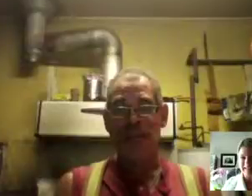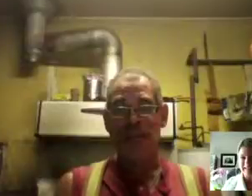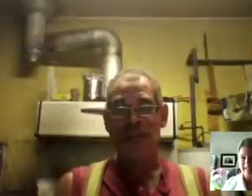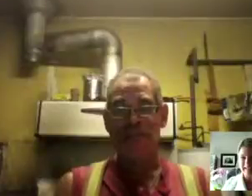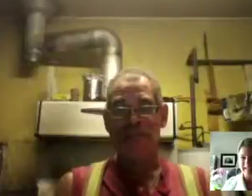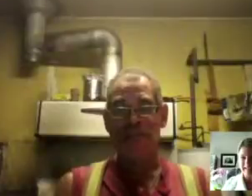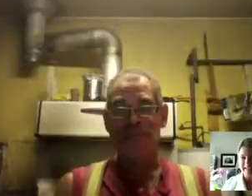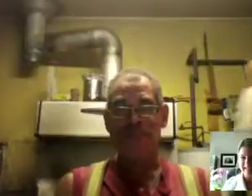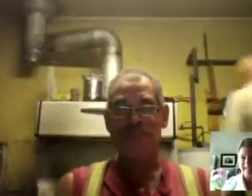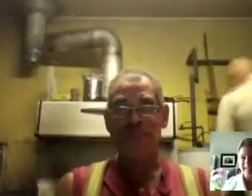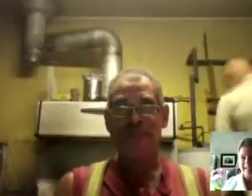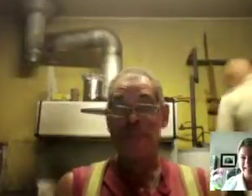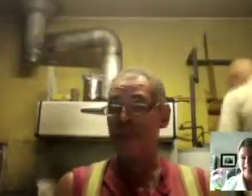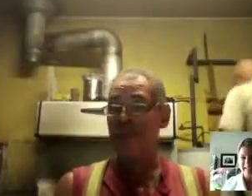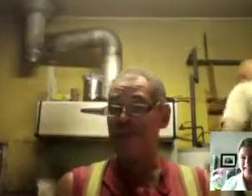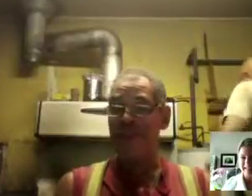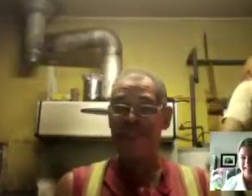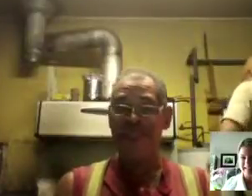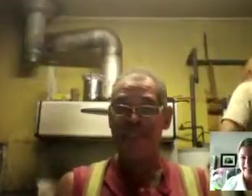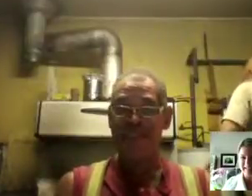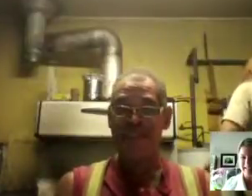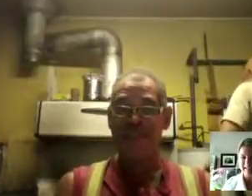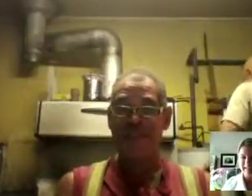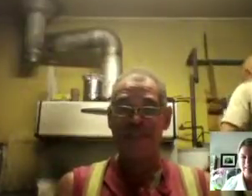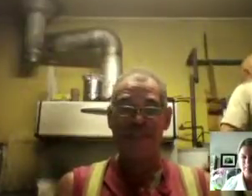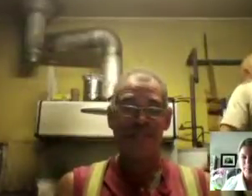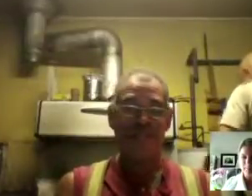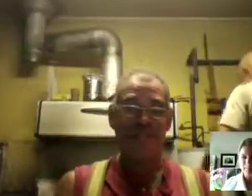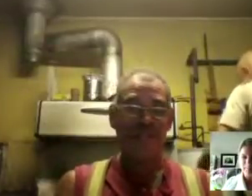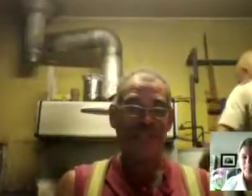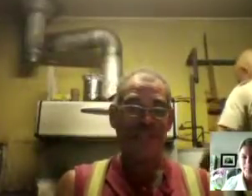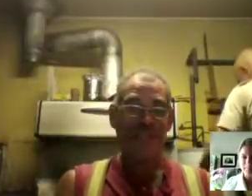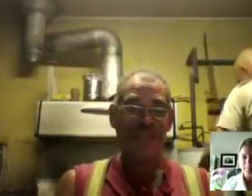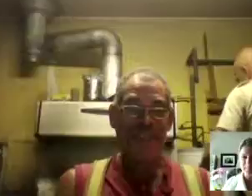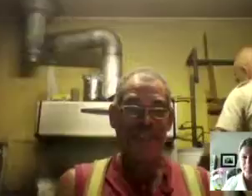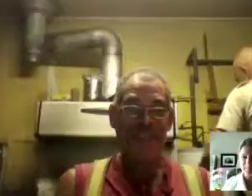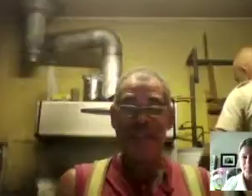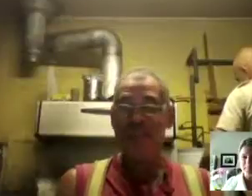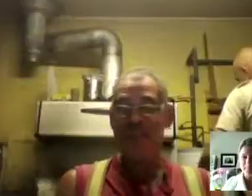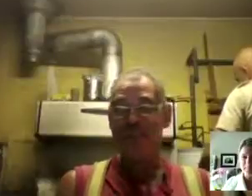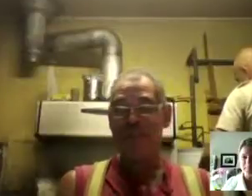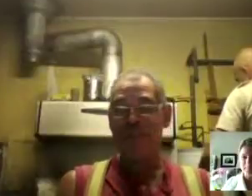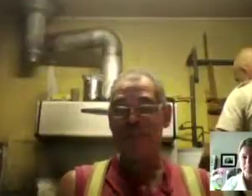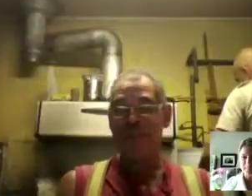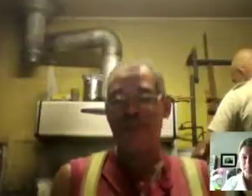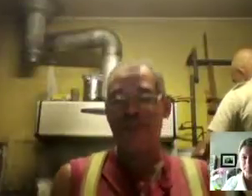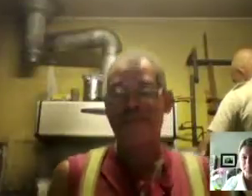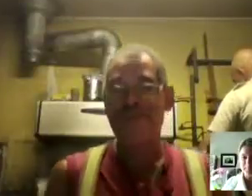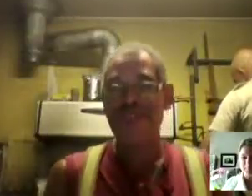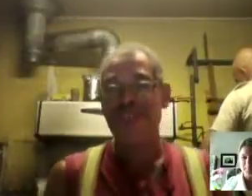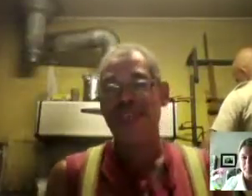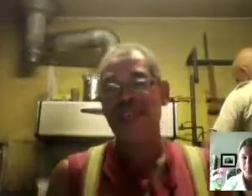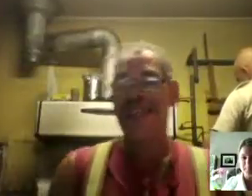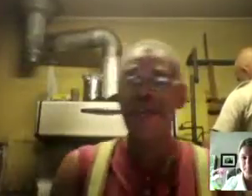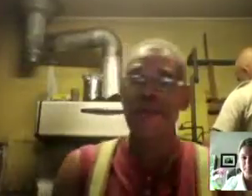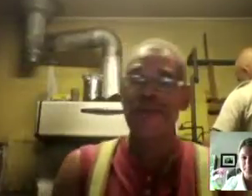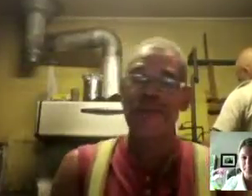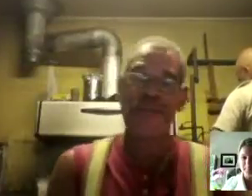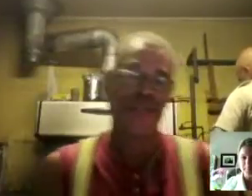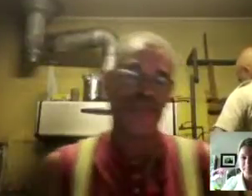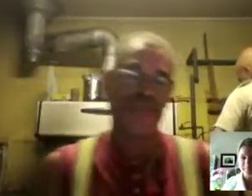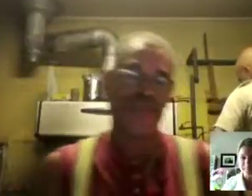of my appearance at the time, because I had more or less withdrawn from society